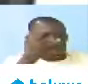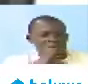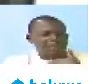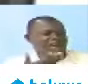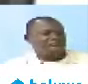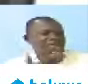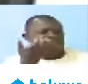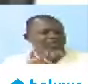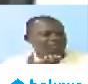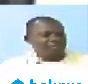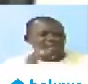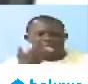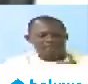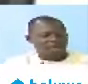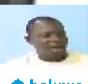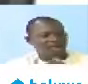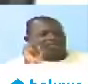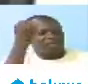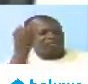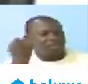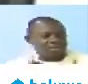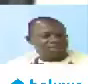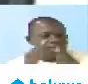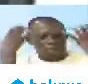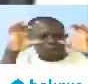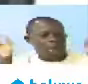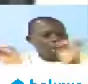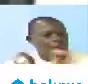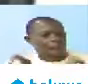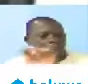This is why we go through these countries without encountering any problem.